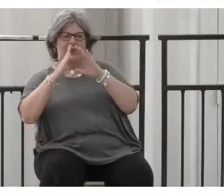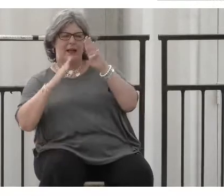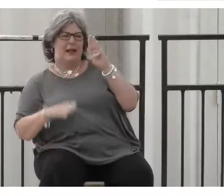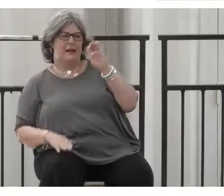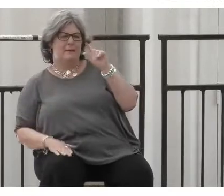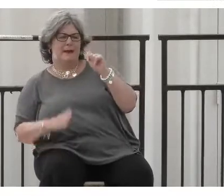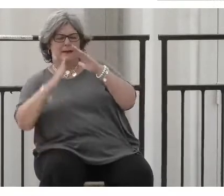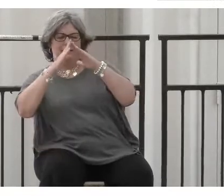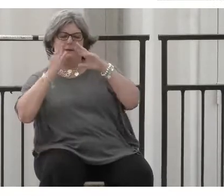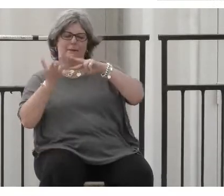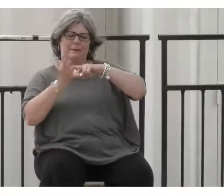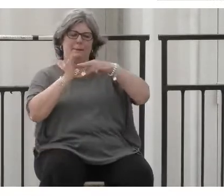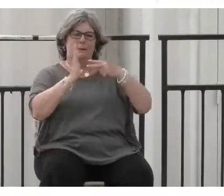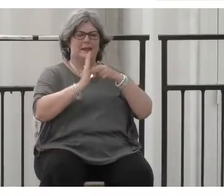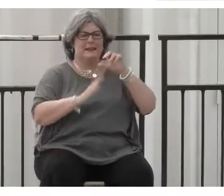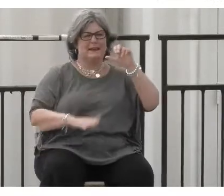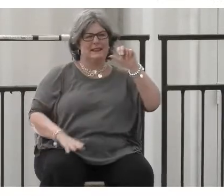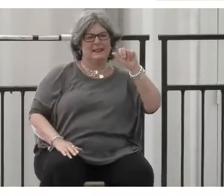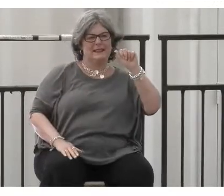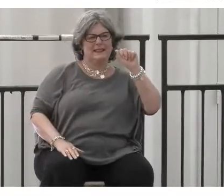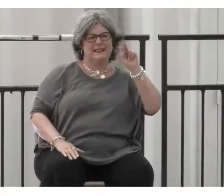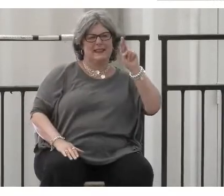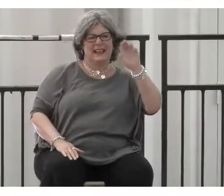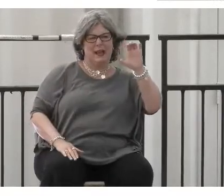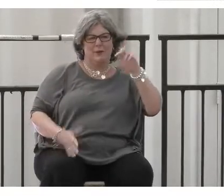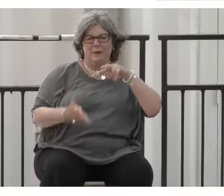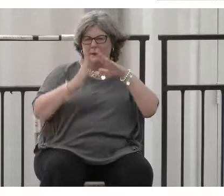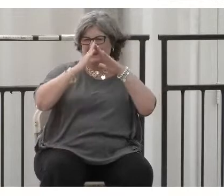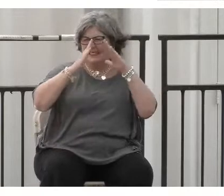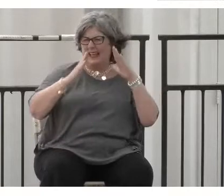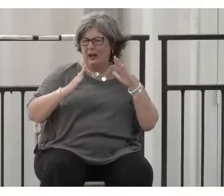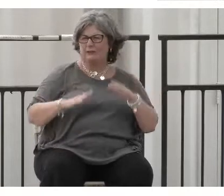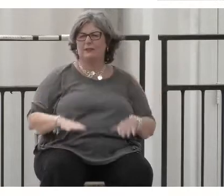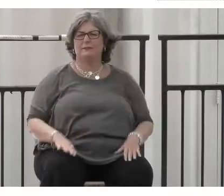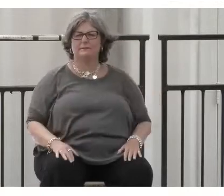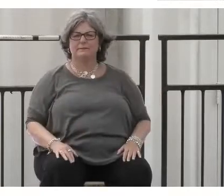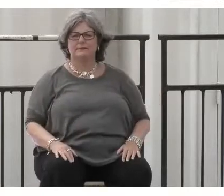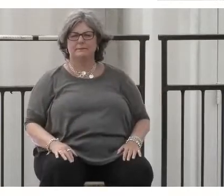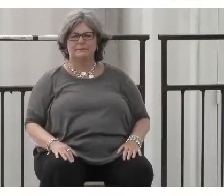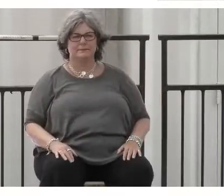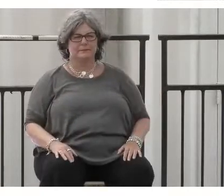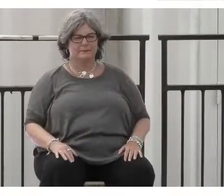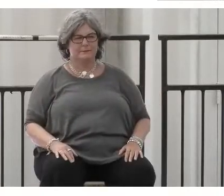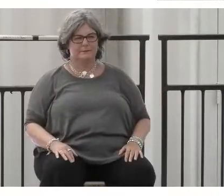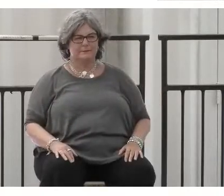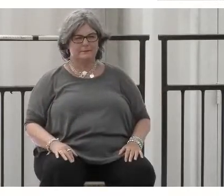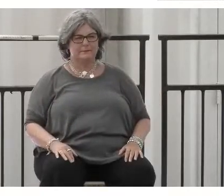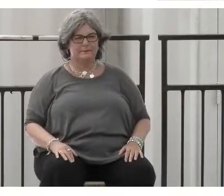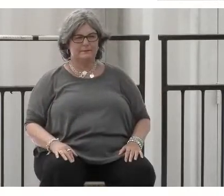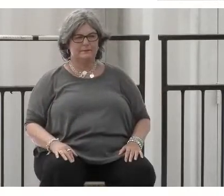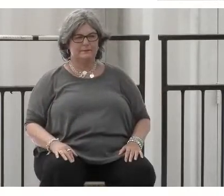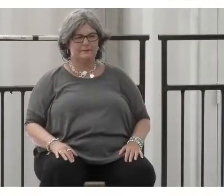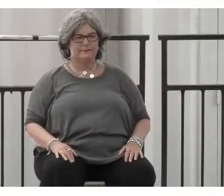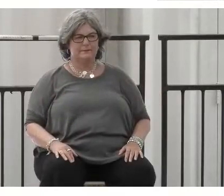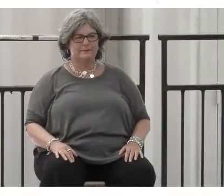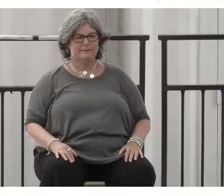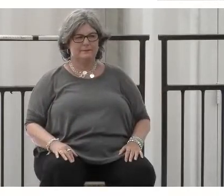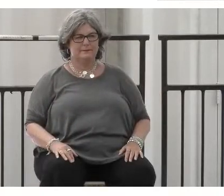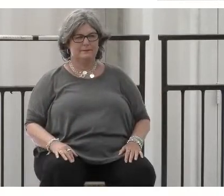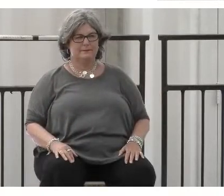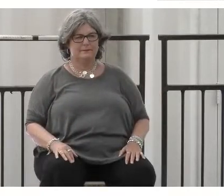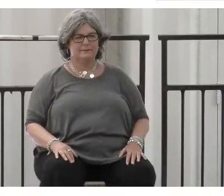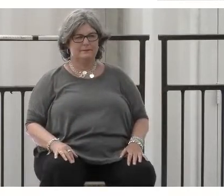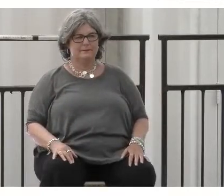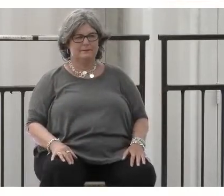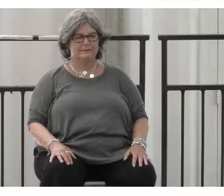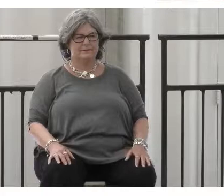in Arabic. We basically, maybe I'll tell you a little bit of the story of how it all developed.